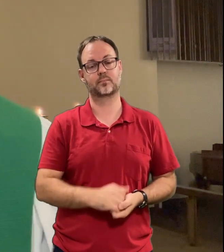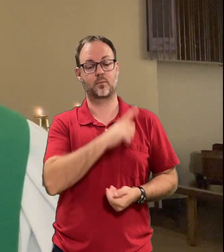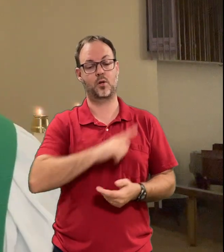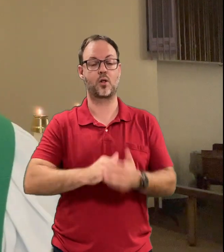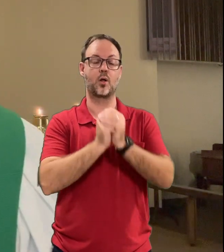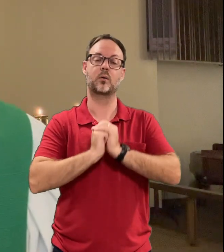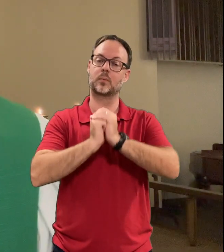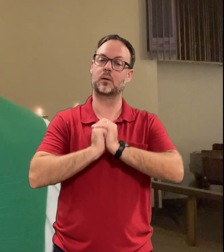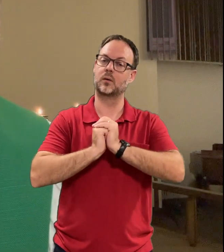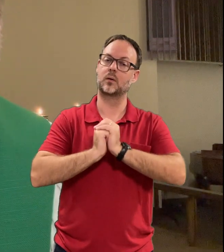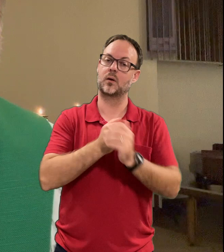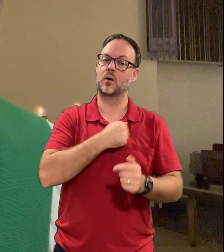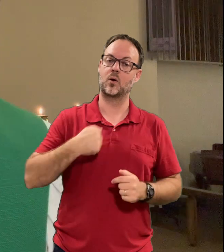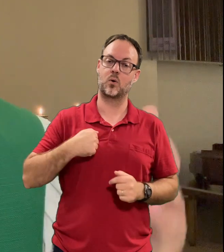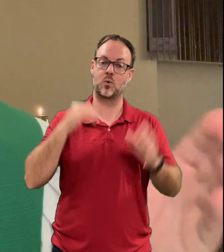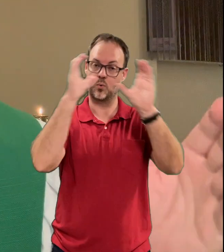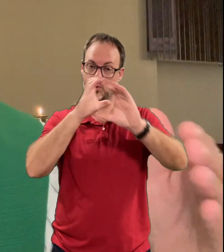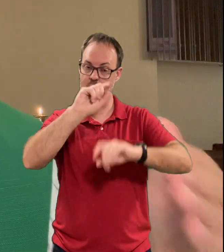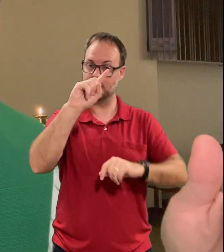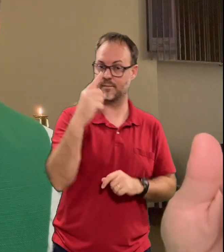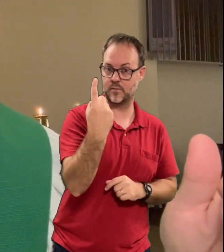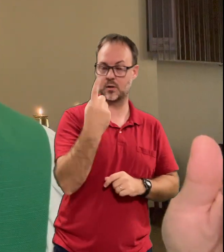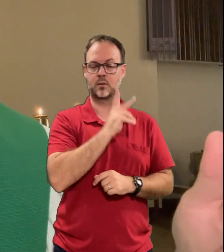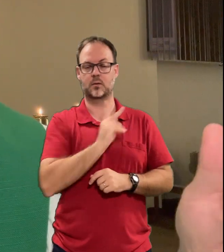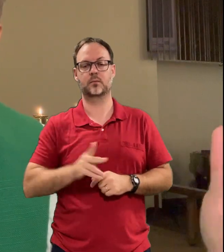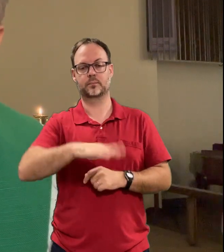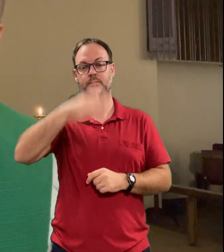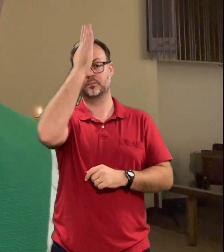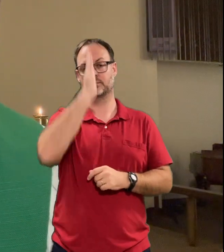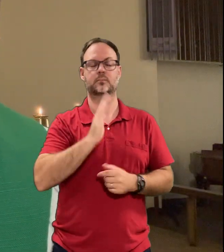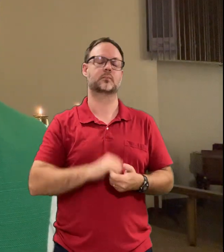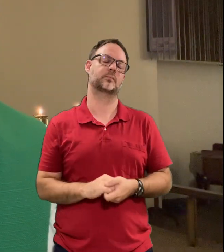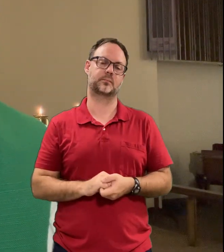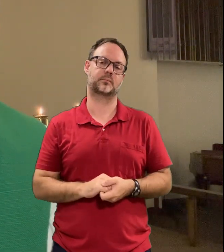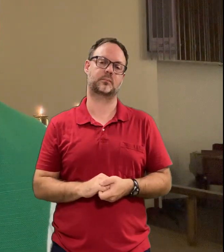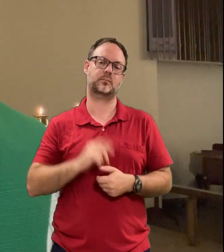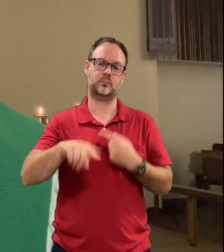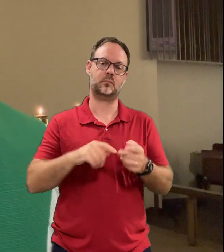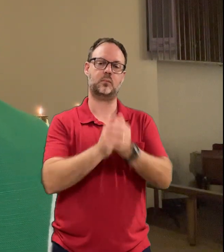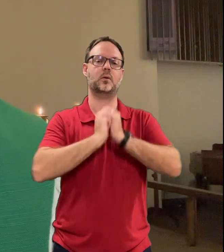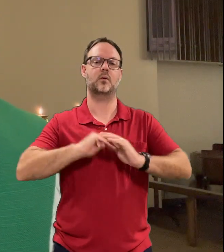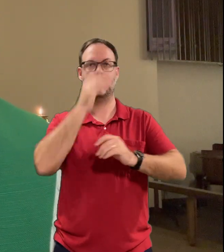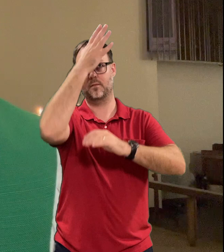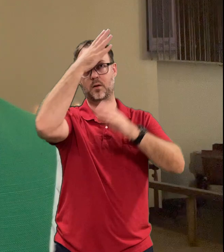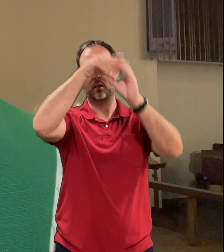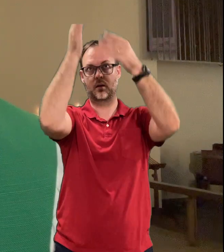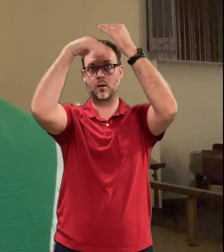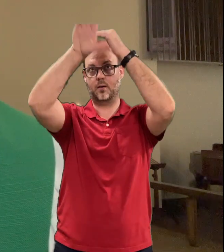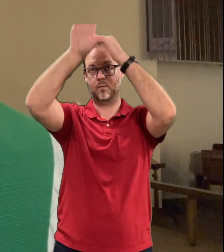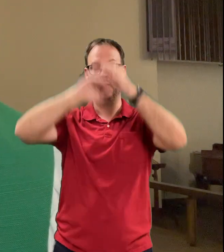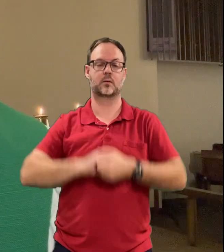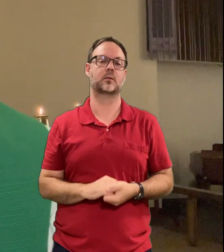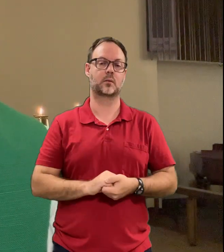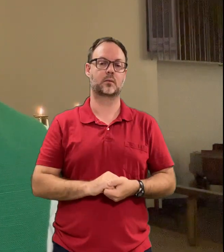In the Lord's Prayer, we seek first the kingdom of God when we pray to our Father in